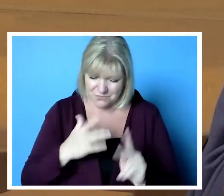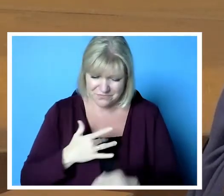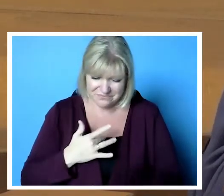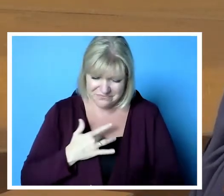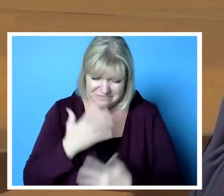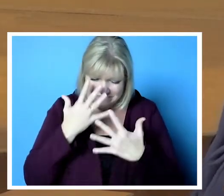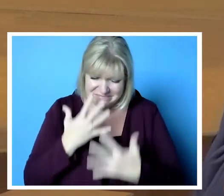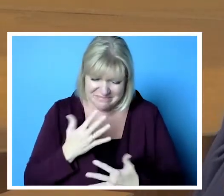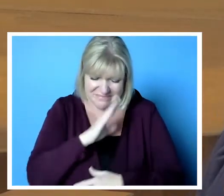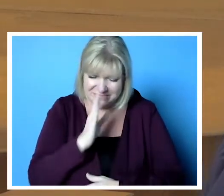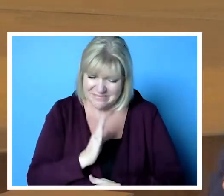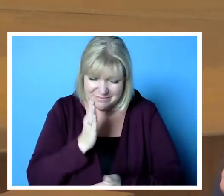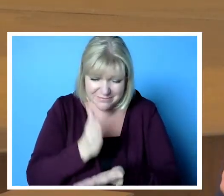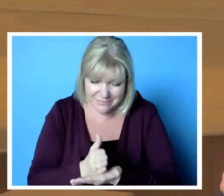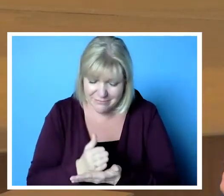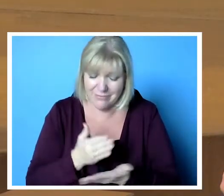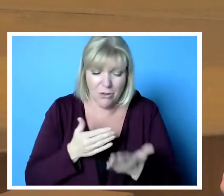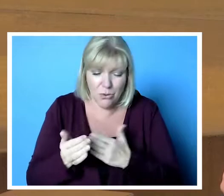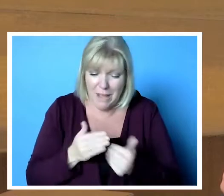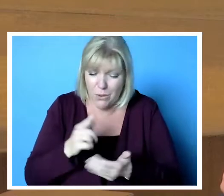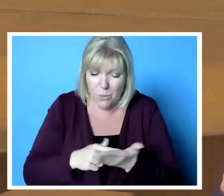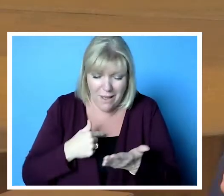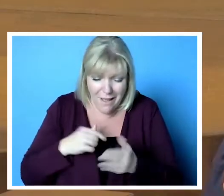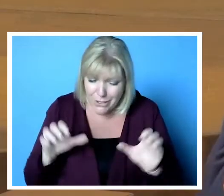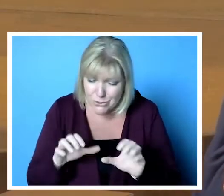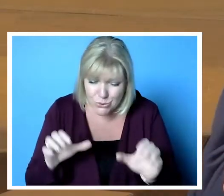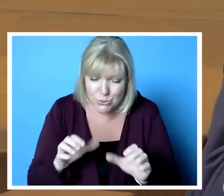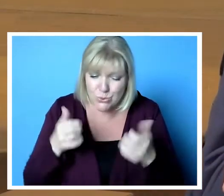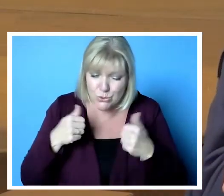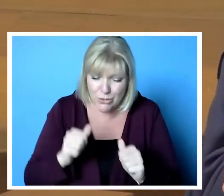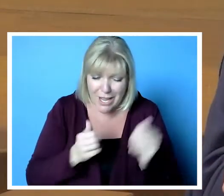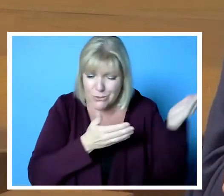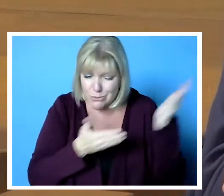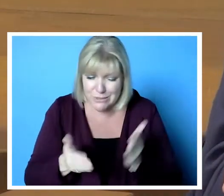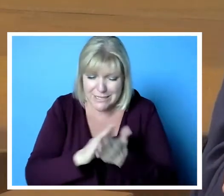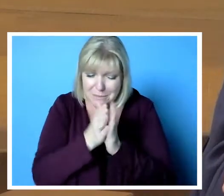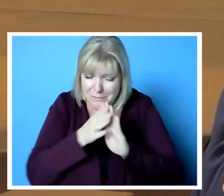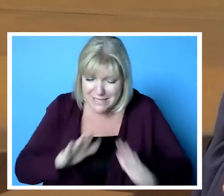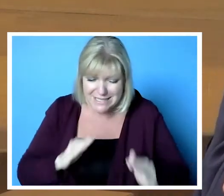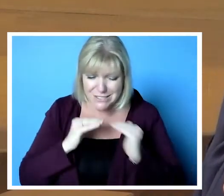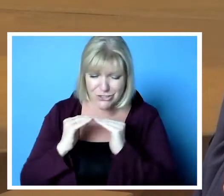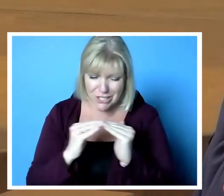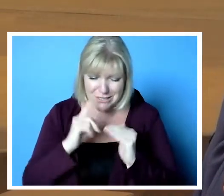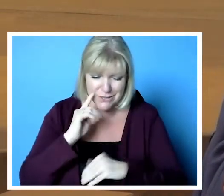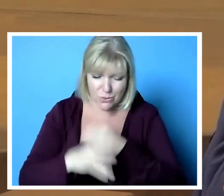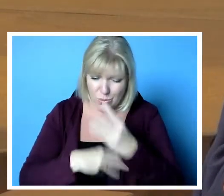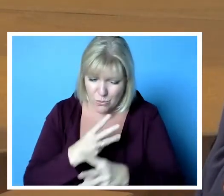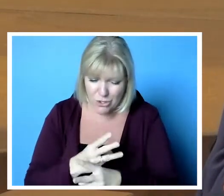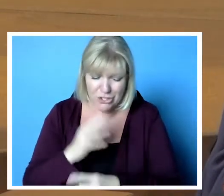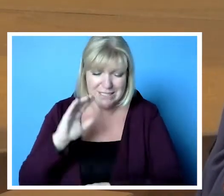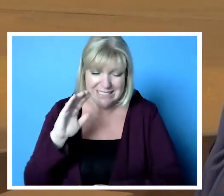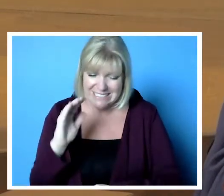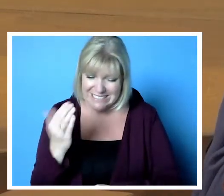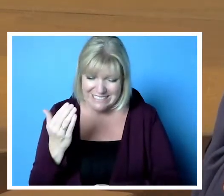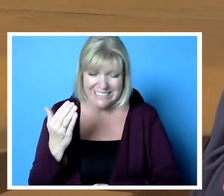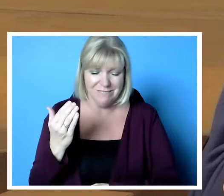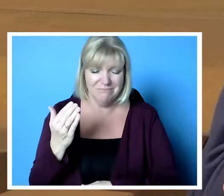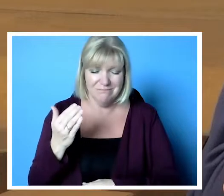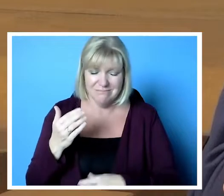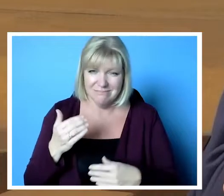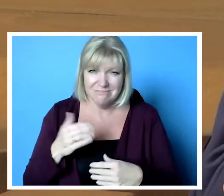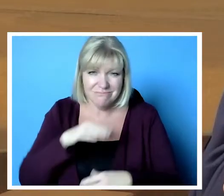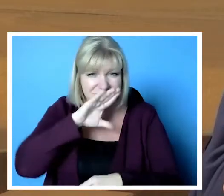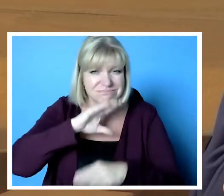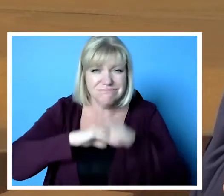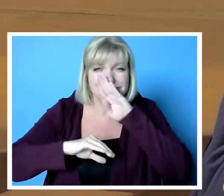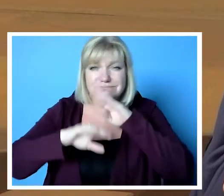matter what we do or how hard we work to bring peace and justice to our world, it feels like we cannot gain traction.